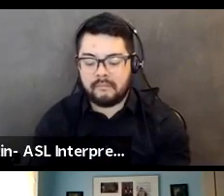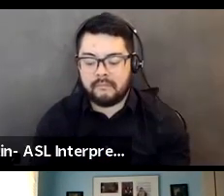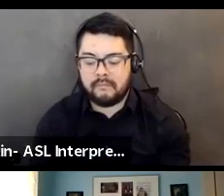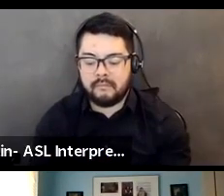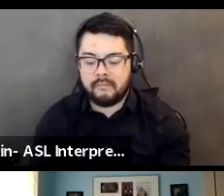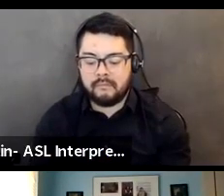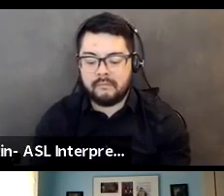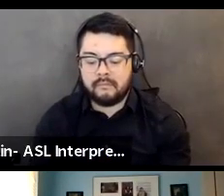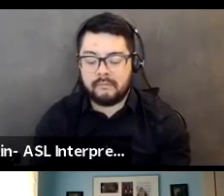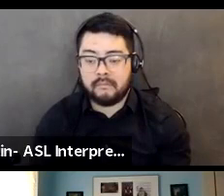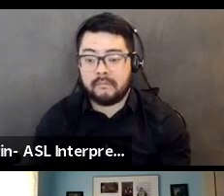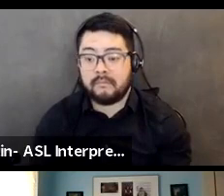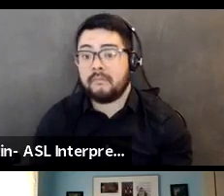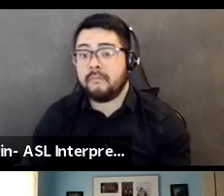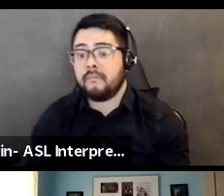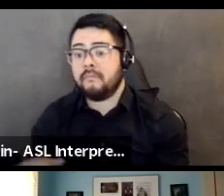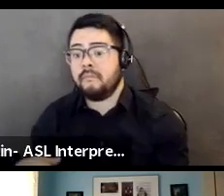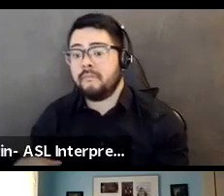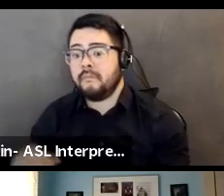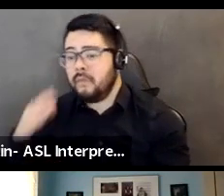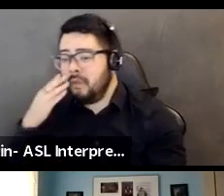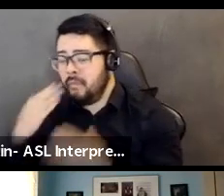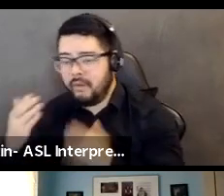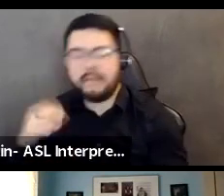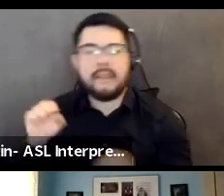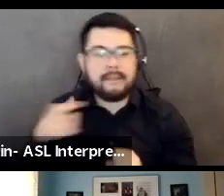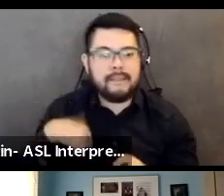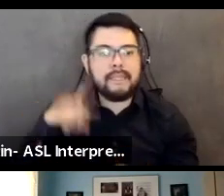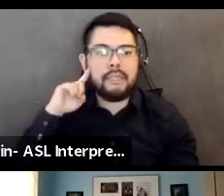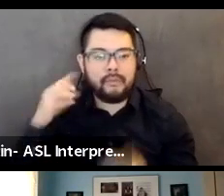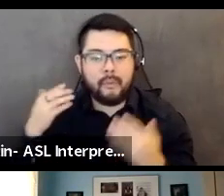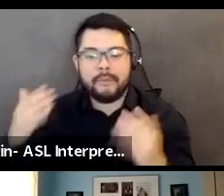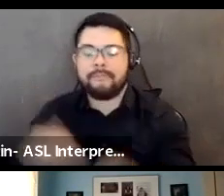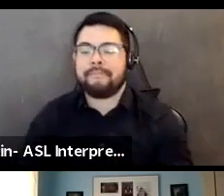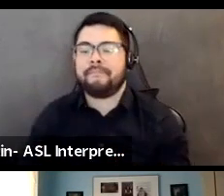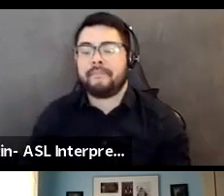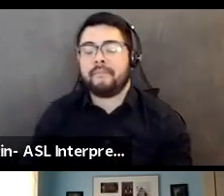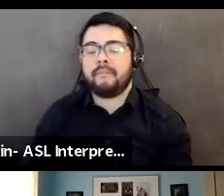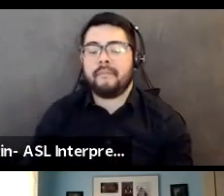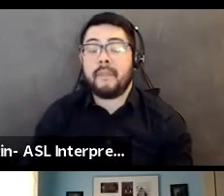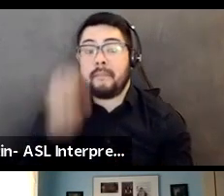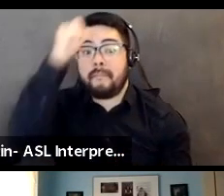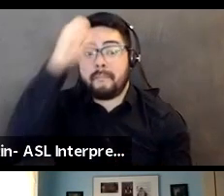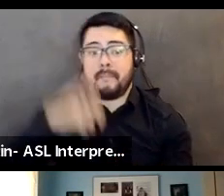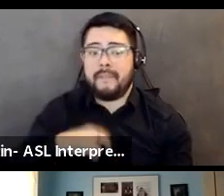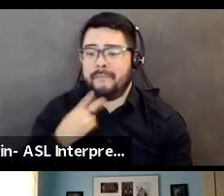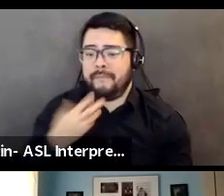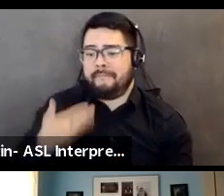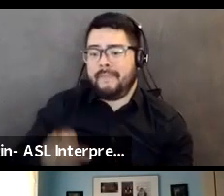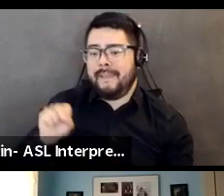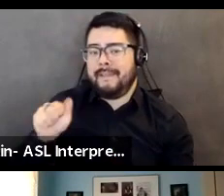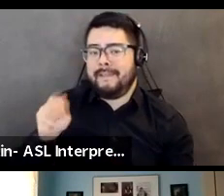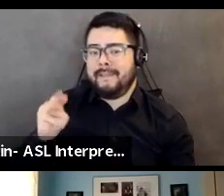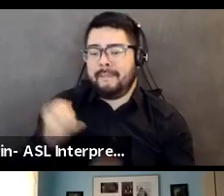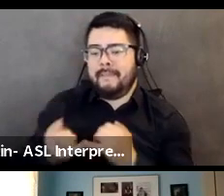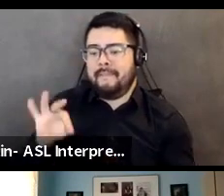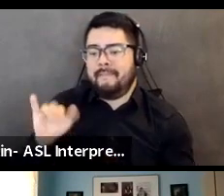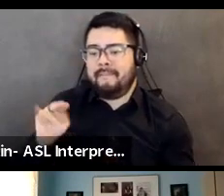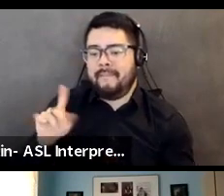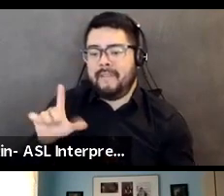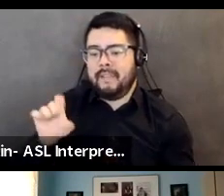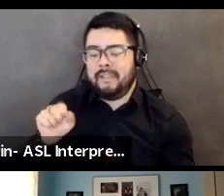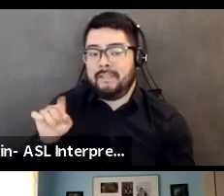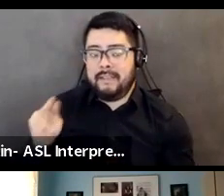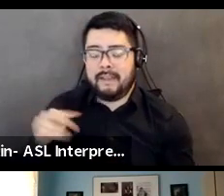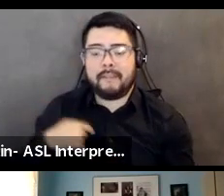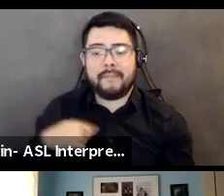chan morning yes we can hear you please proceed my name is sam finkelstein i am the ceo of legal prep